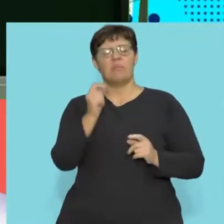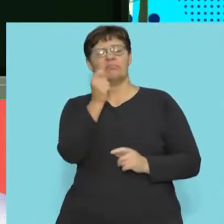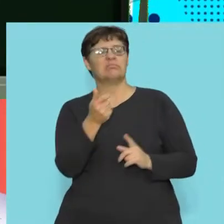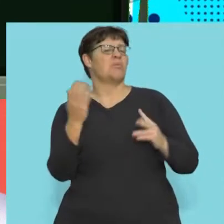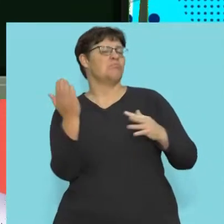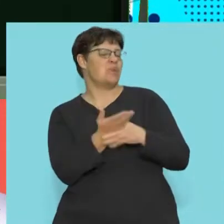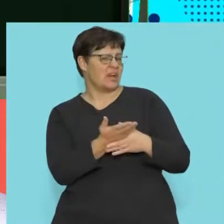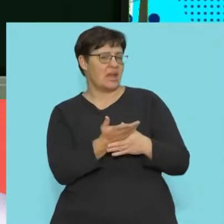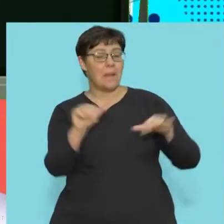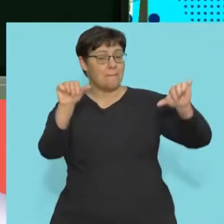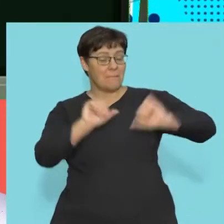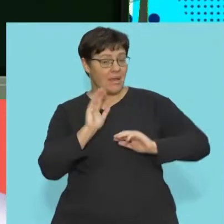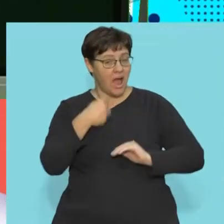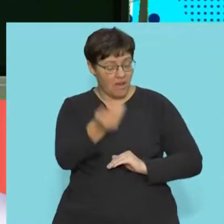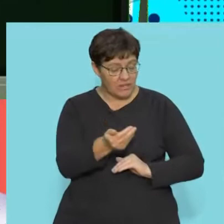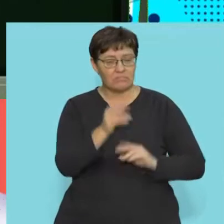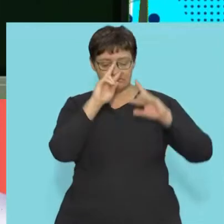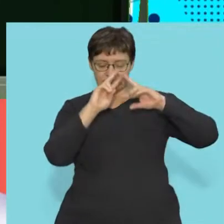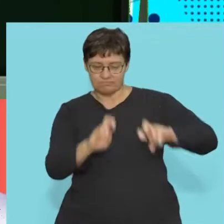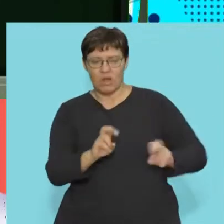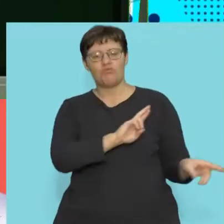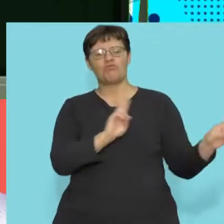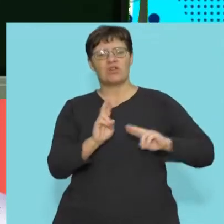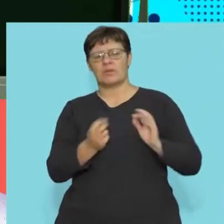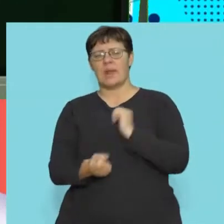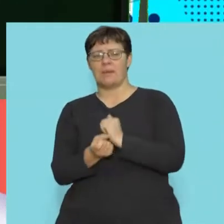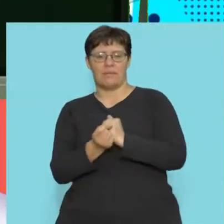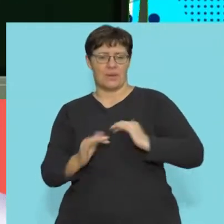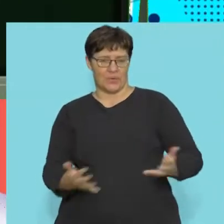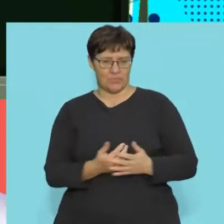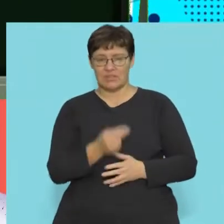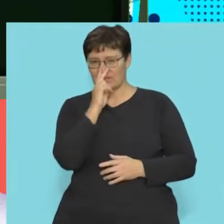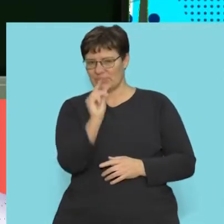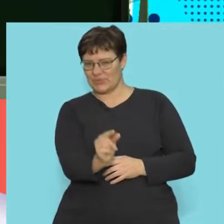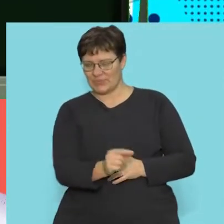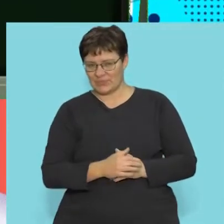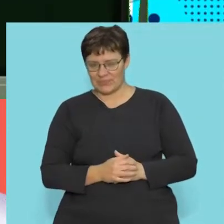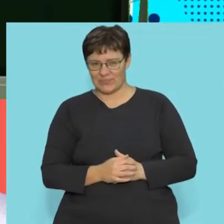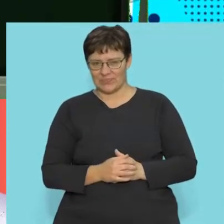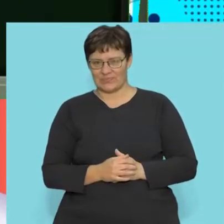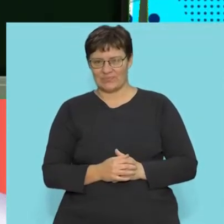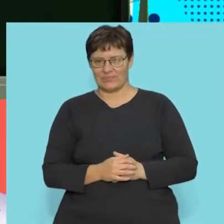Let's have a little break and let's get back and we will look at the reactions and how they take place. See you in a bit.